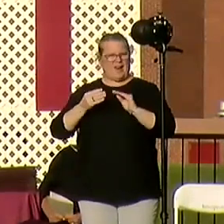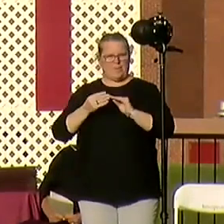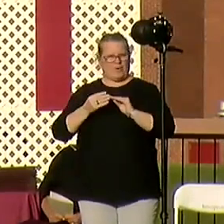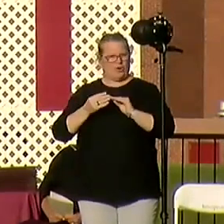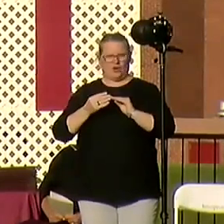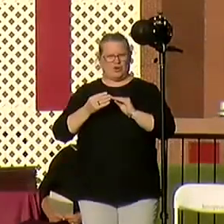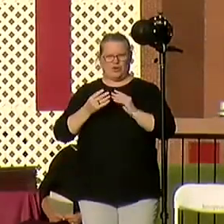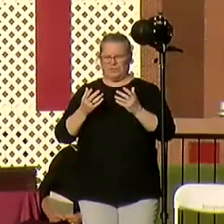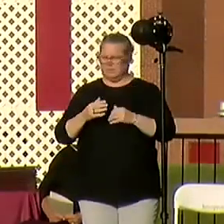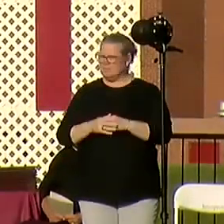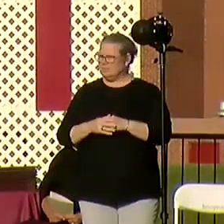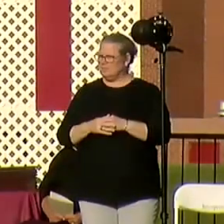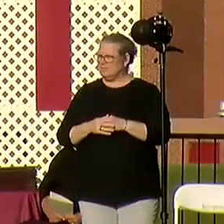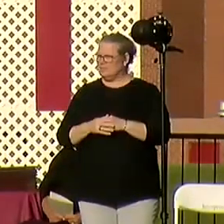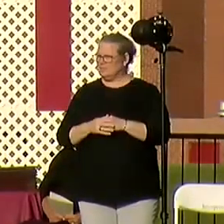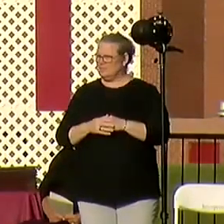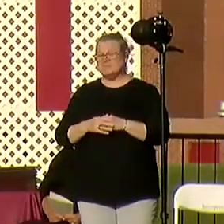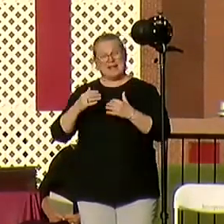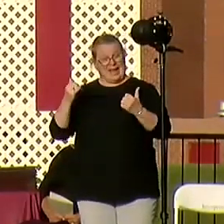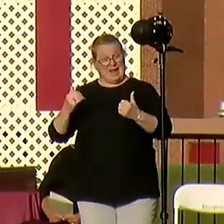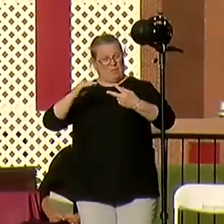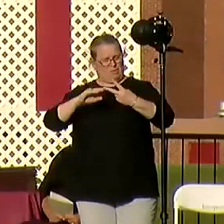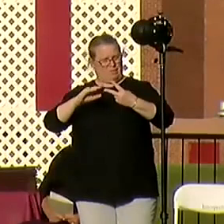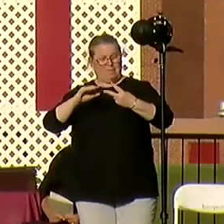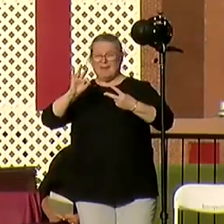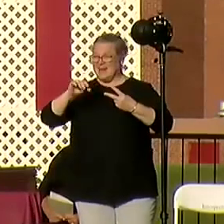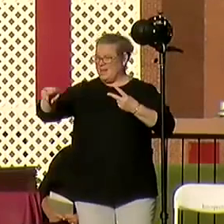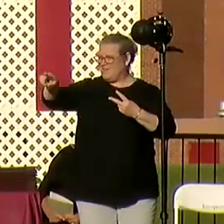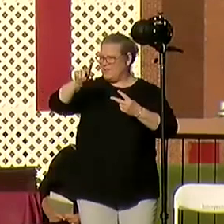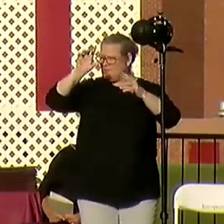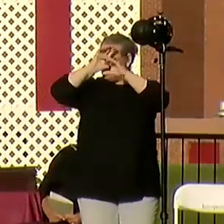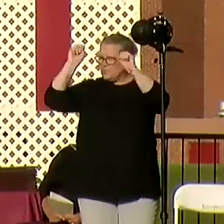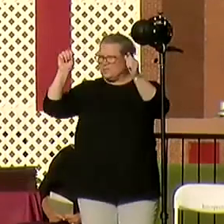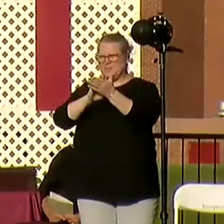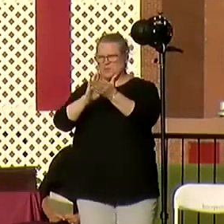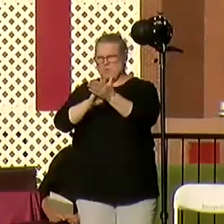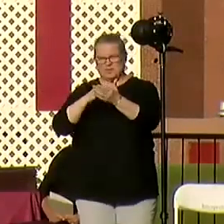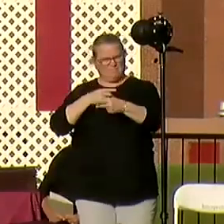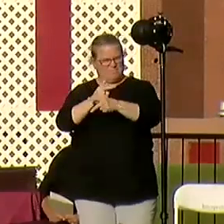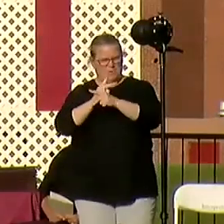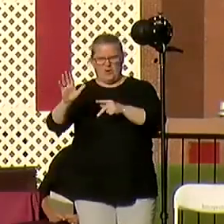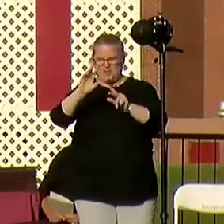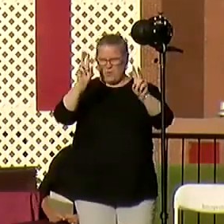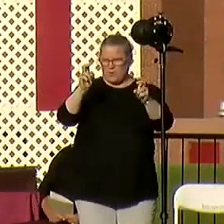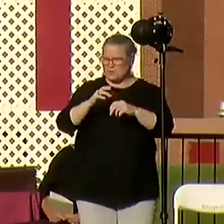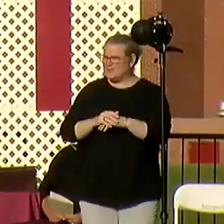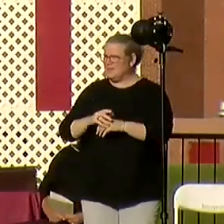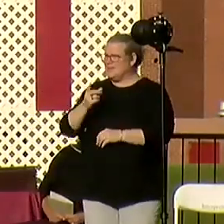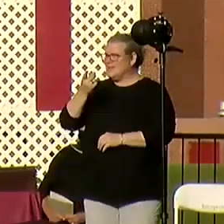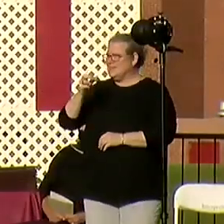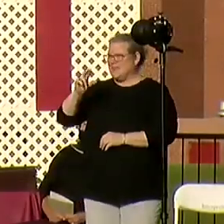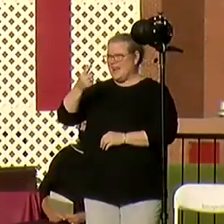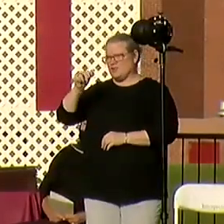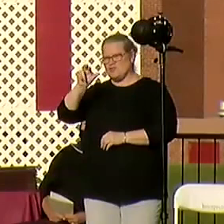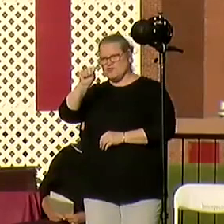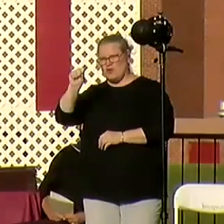Here we go. If you were the superintendent of schools, these are all quotes. Dr. Grossman created boys volleyball